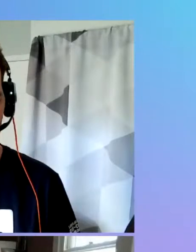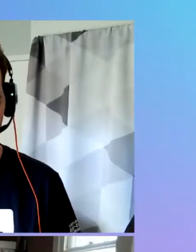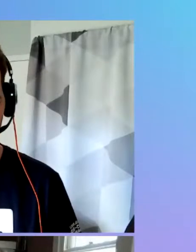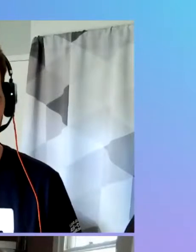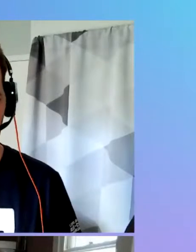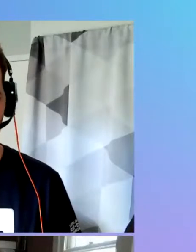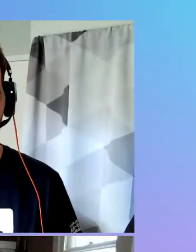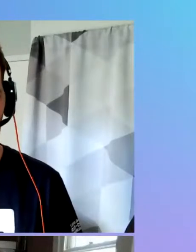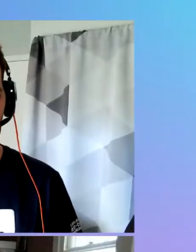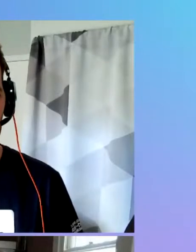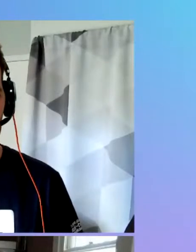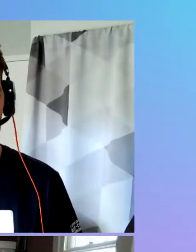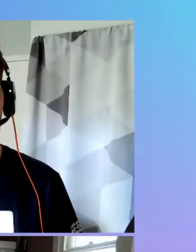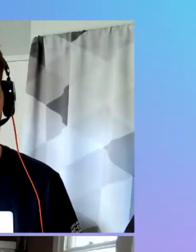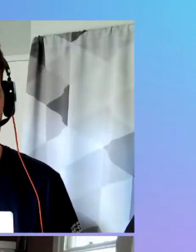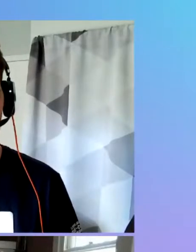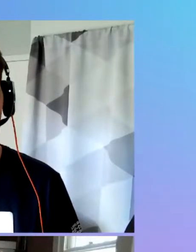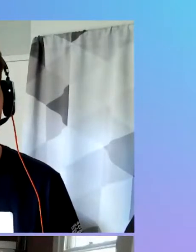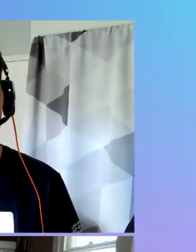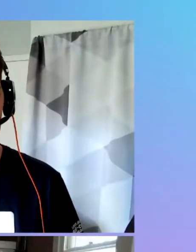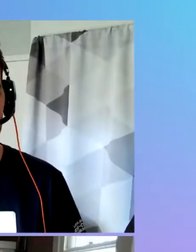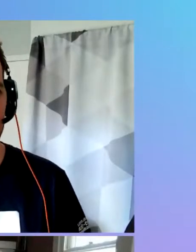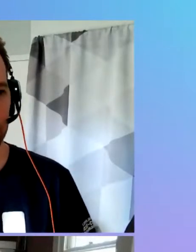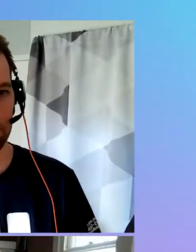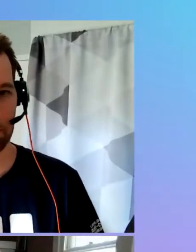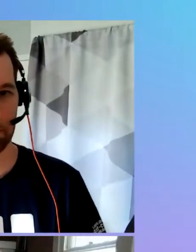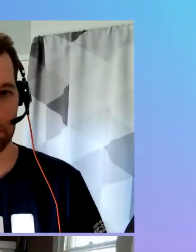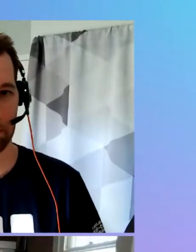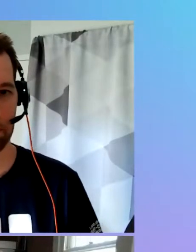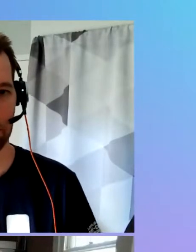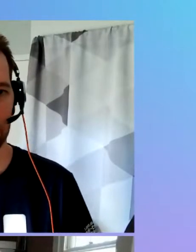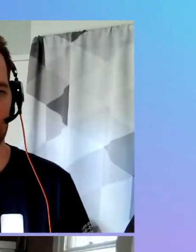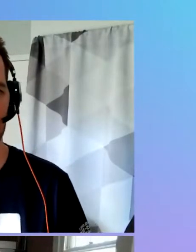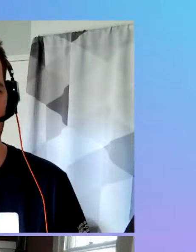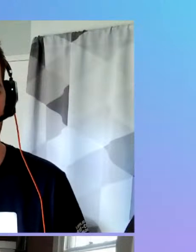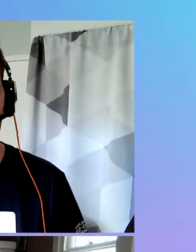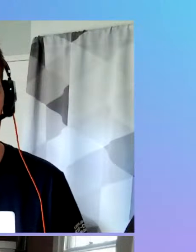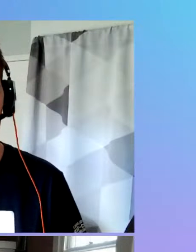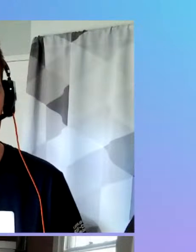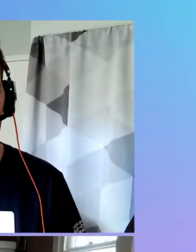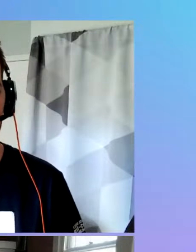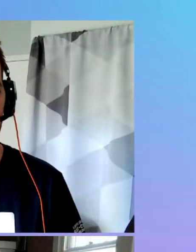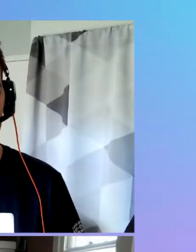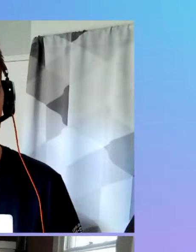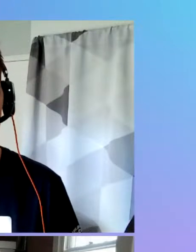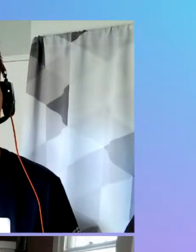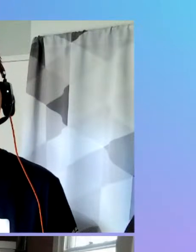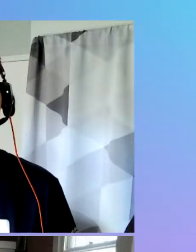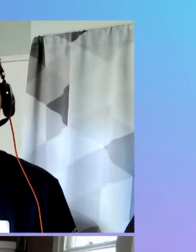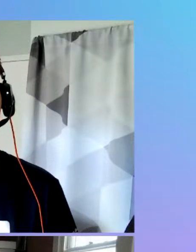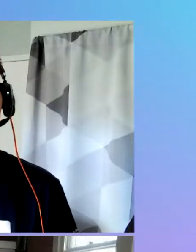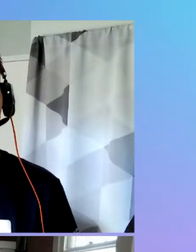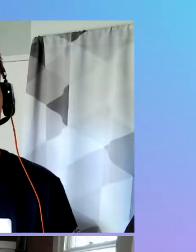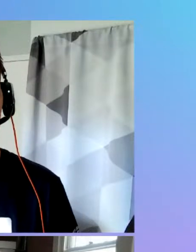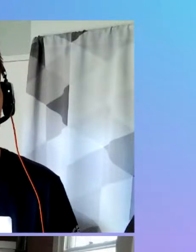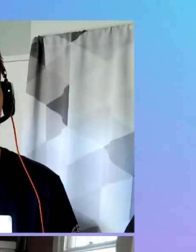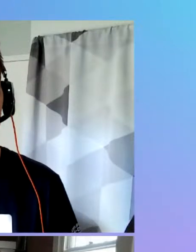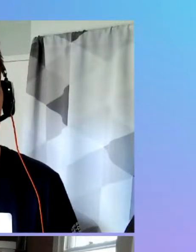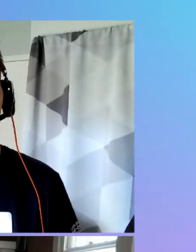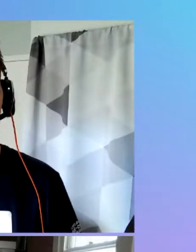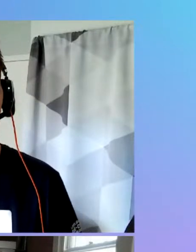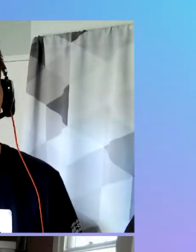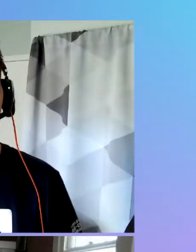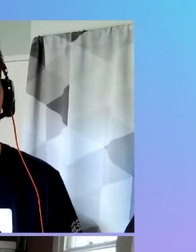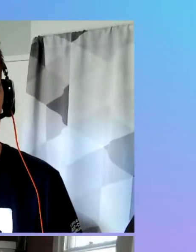or there's an opportunity, those job tasks that I mentioned, those study bullets in the body of knowledge, you can select which ones of those job tasks